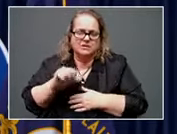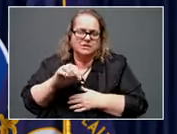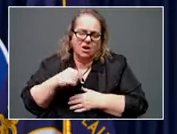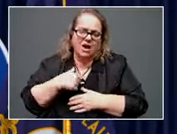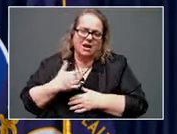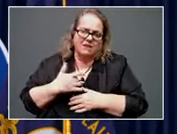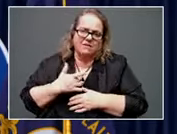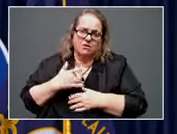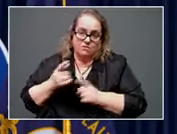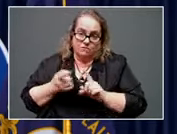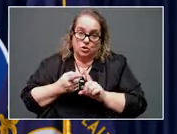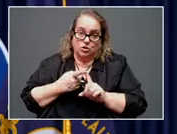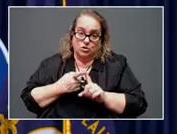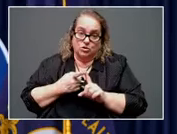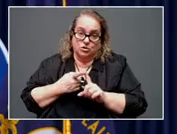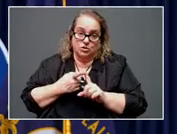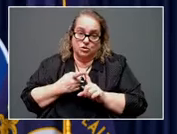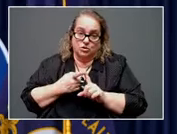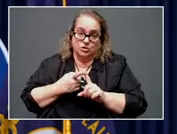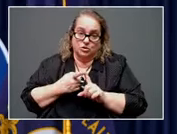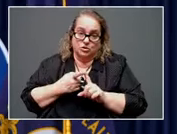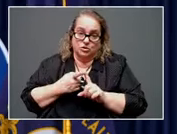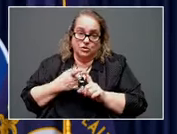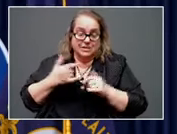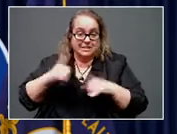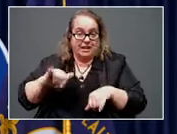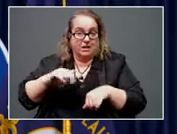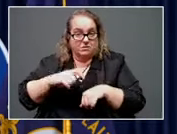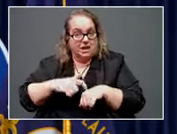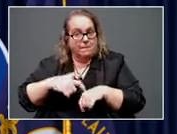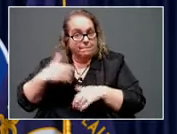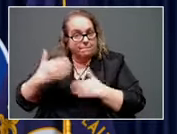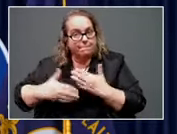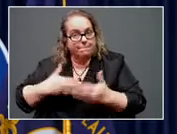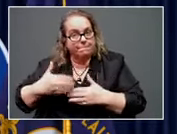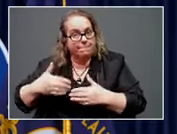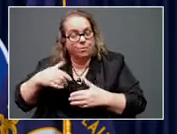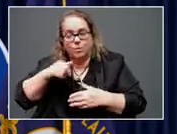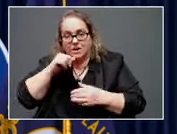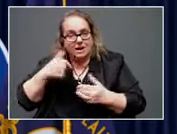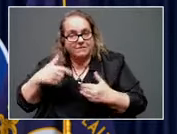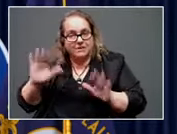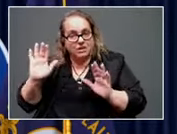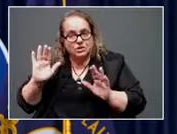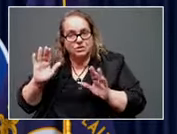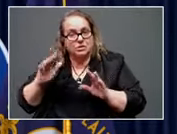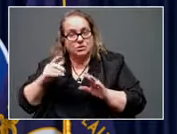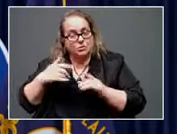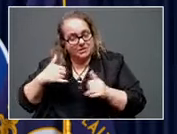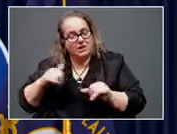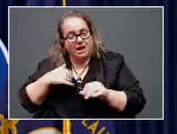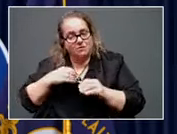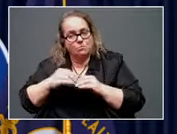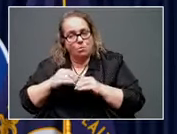of all, there's still time to go until this won't be impacting our lives